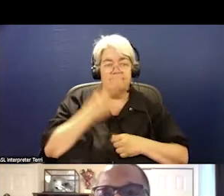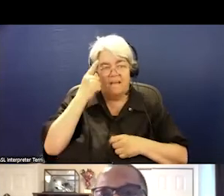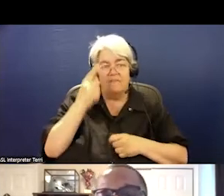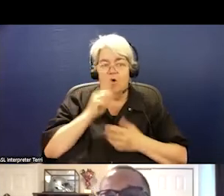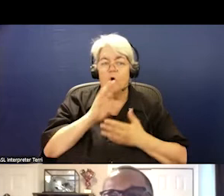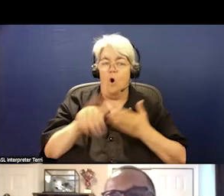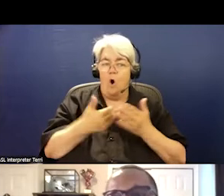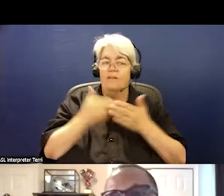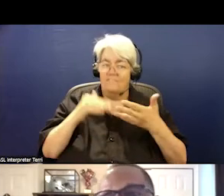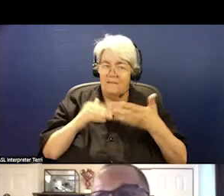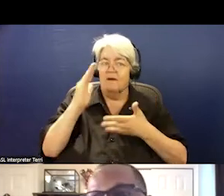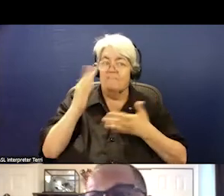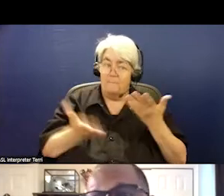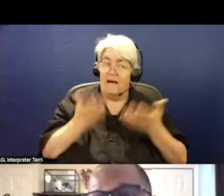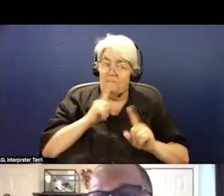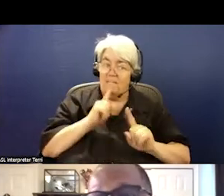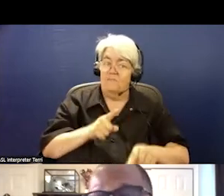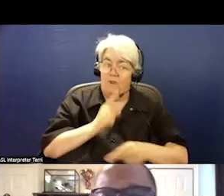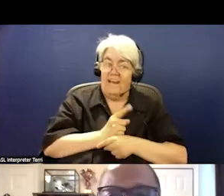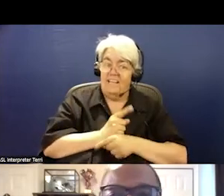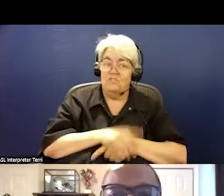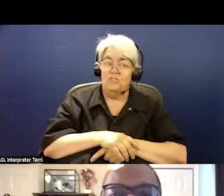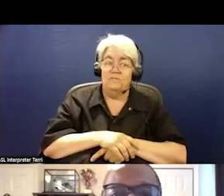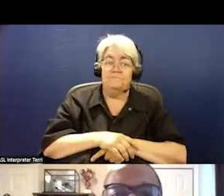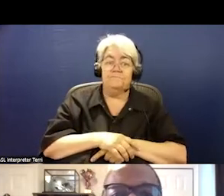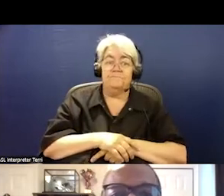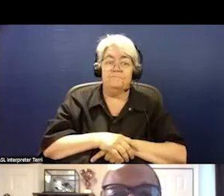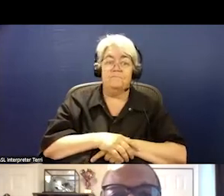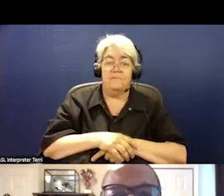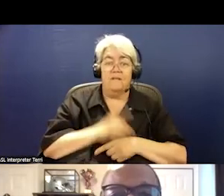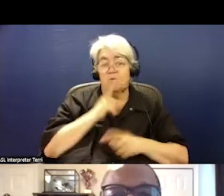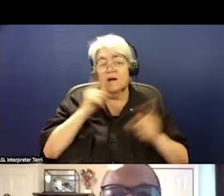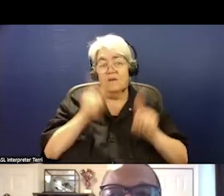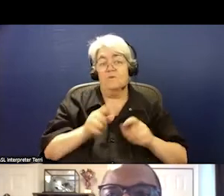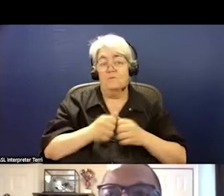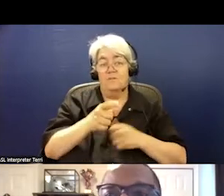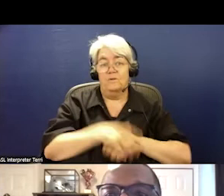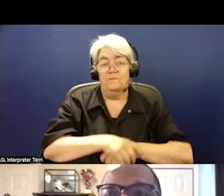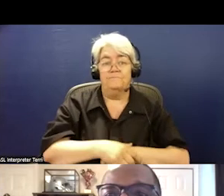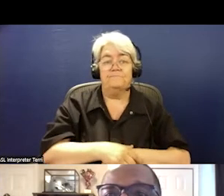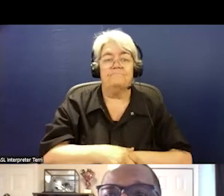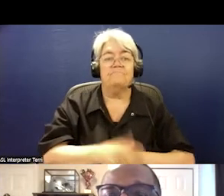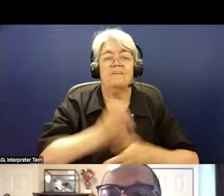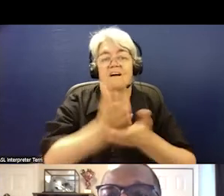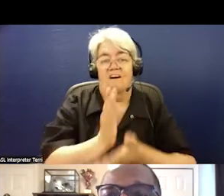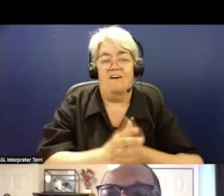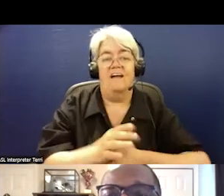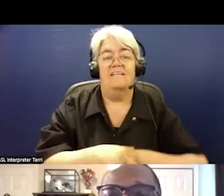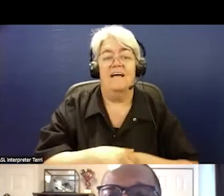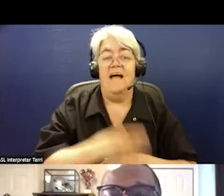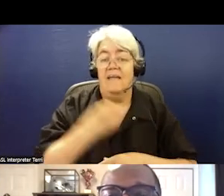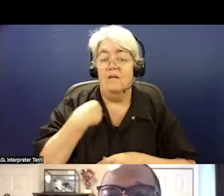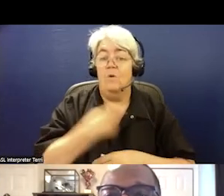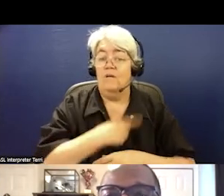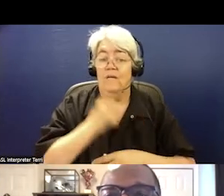might very well be the answer. So I'm going to agree with you. All right. And then we are going to agree